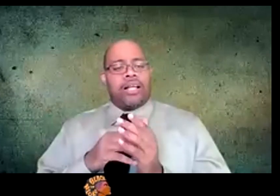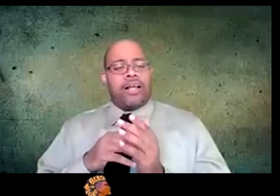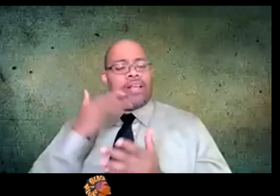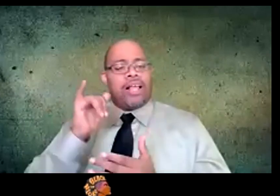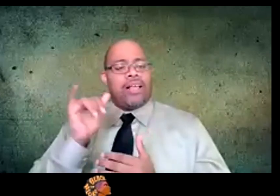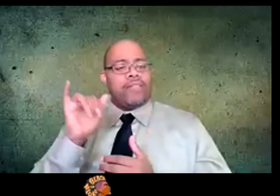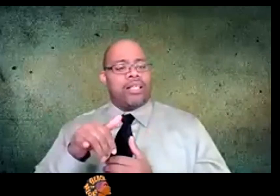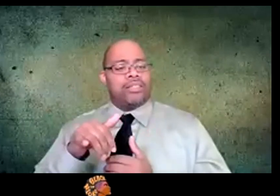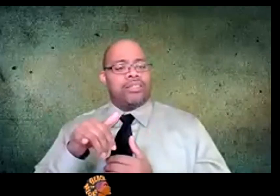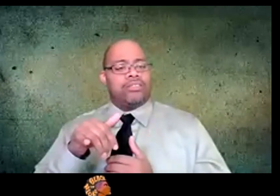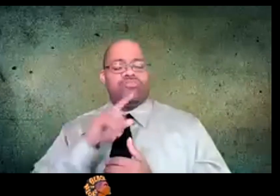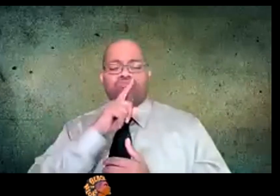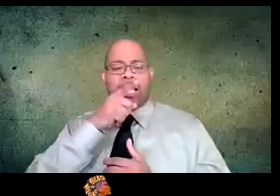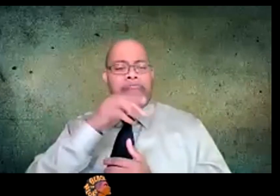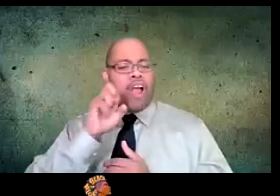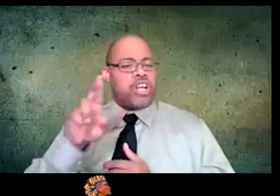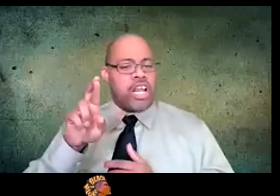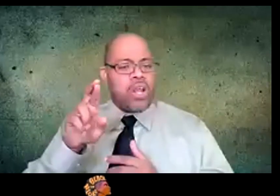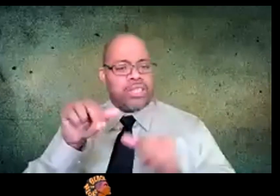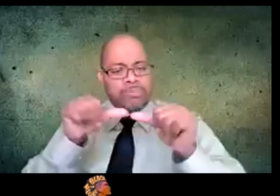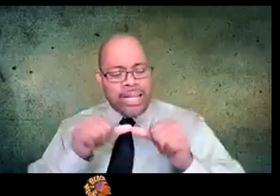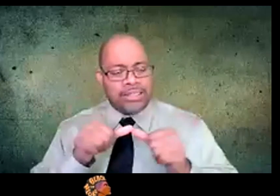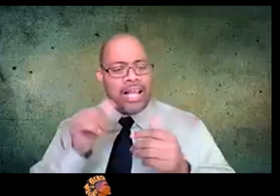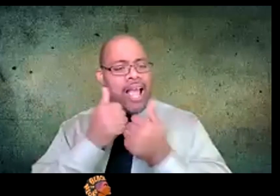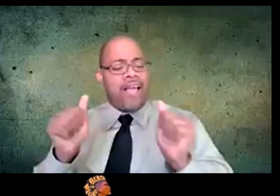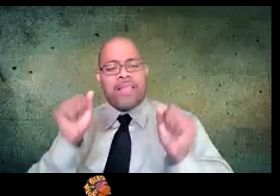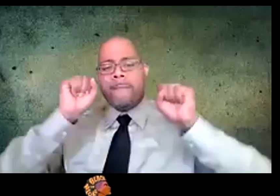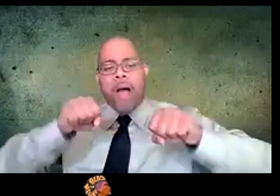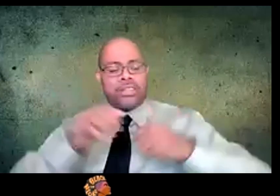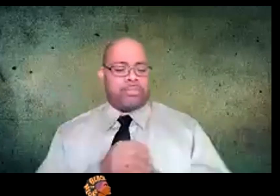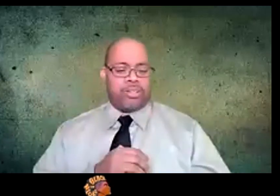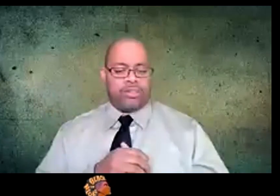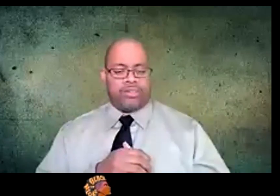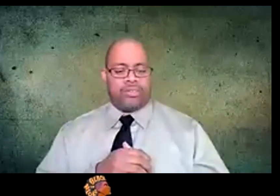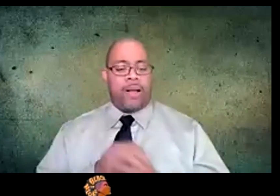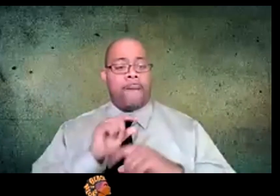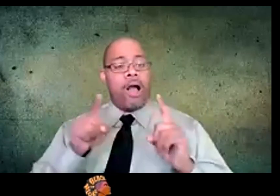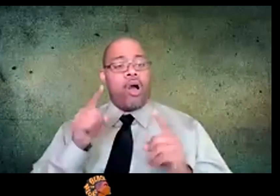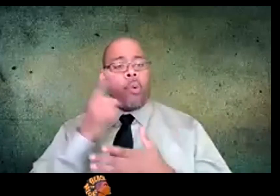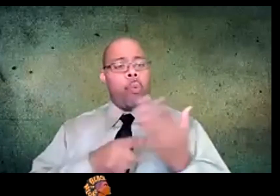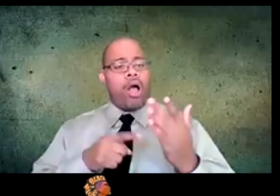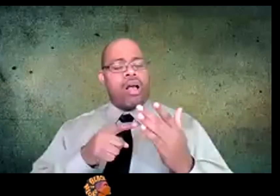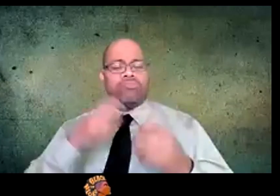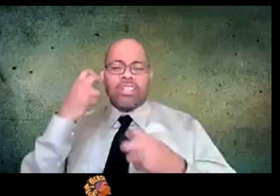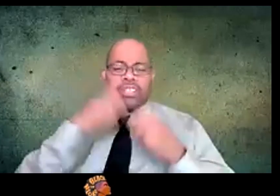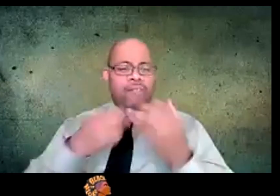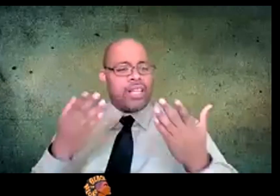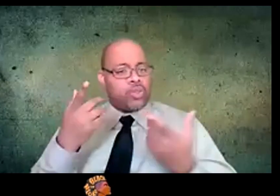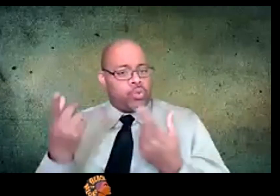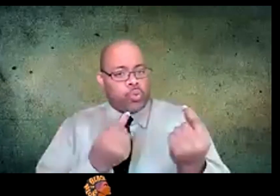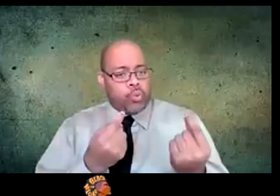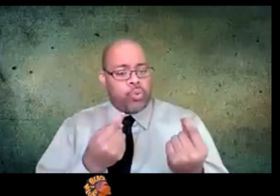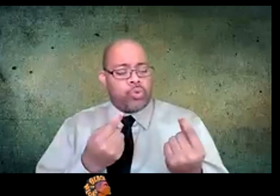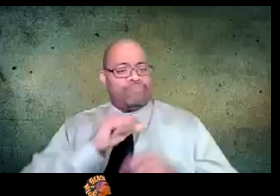a pioneering space where anything is possible. What is the toughest thing to do is to put